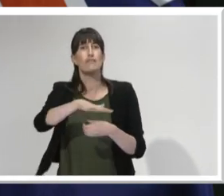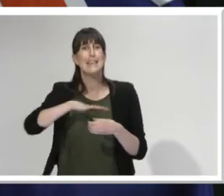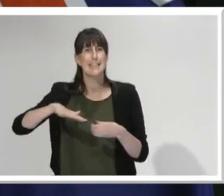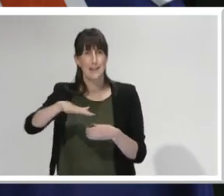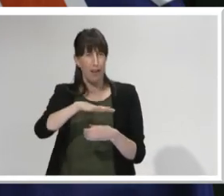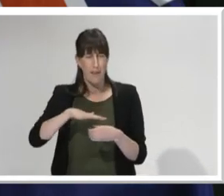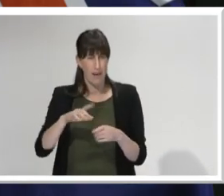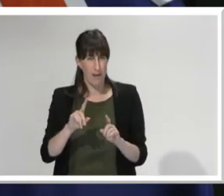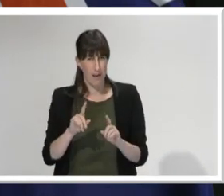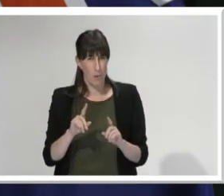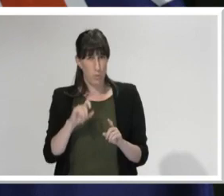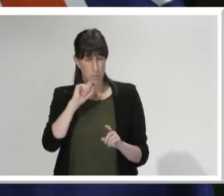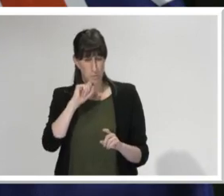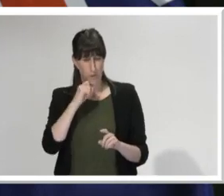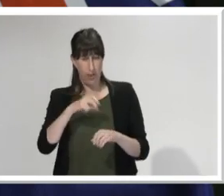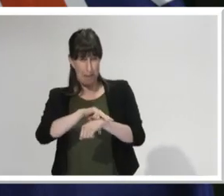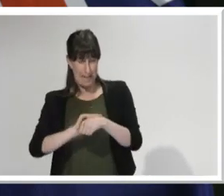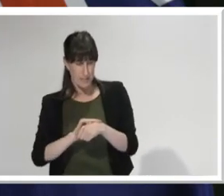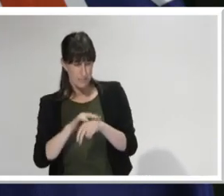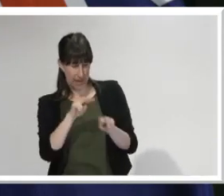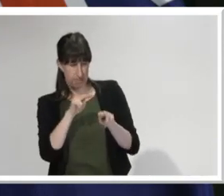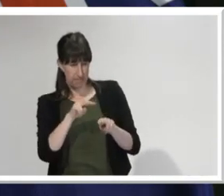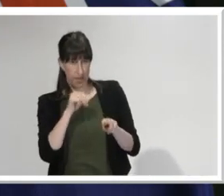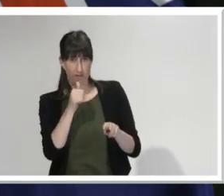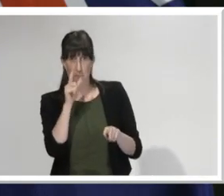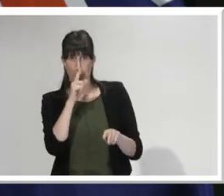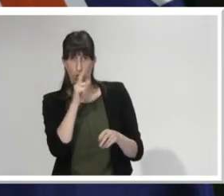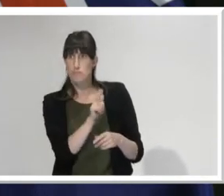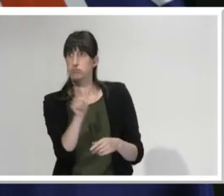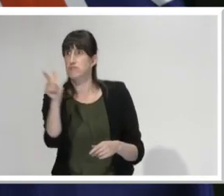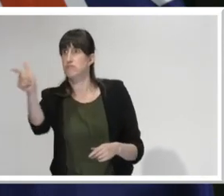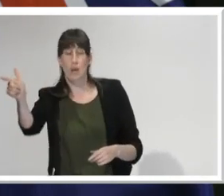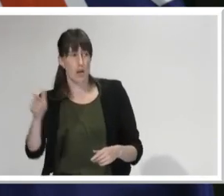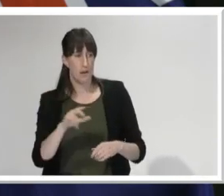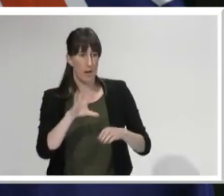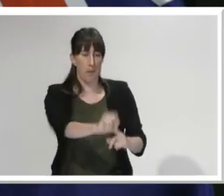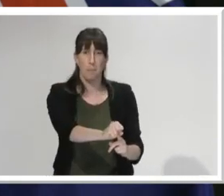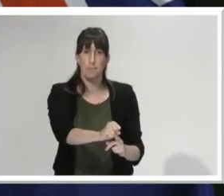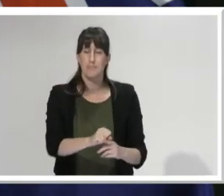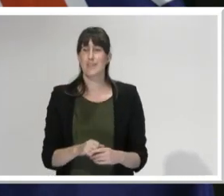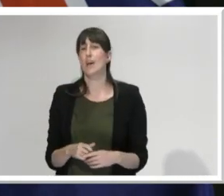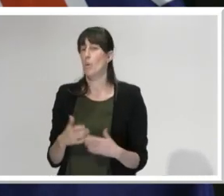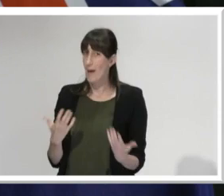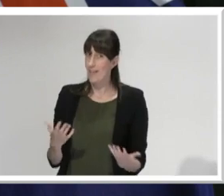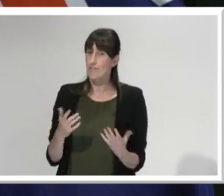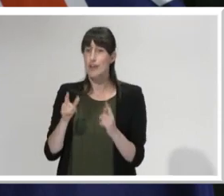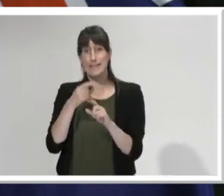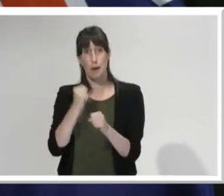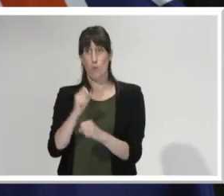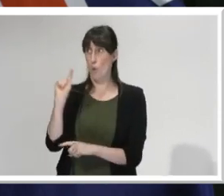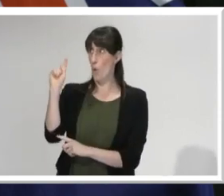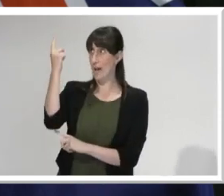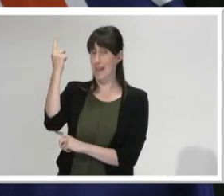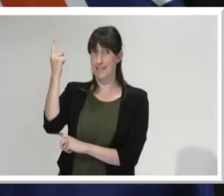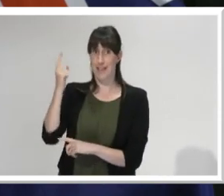and again, this is where we are going to have to use common sense. You know, if you live in Hamilton, don't go to Auckland. But if you live